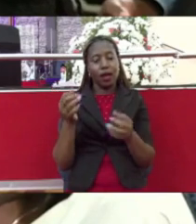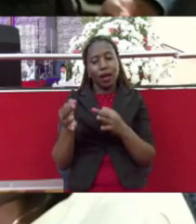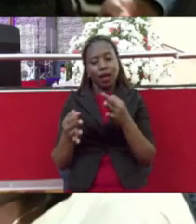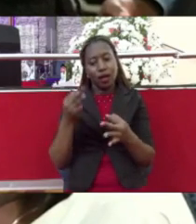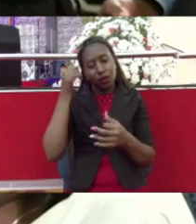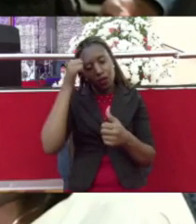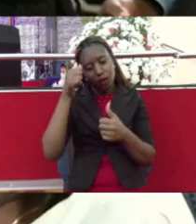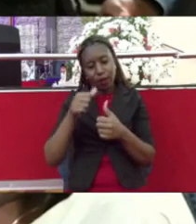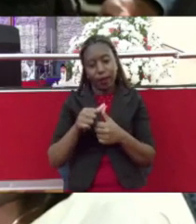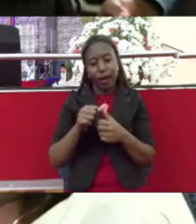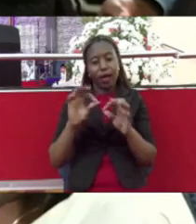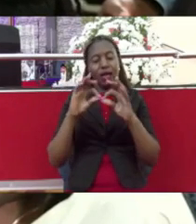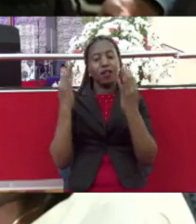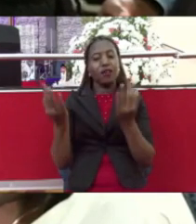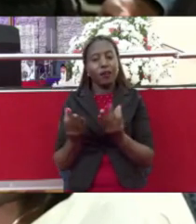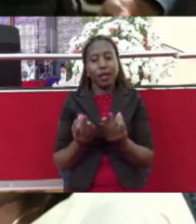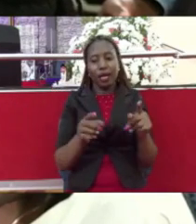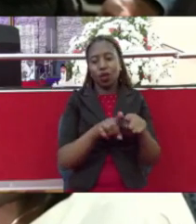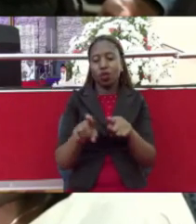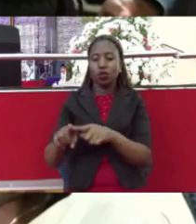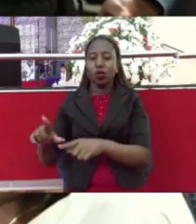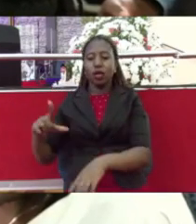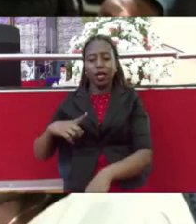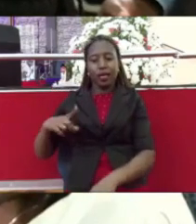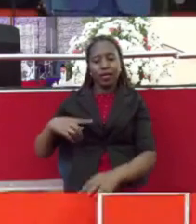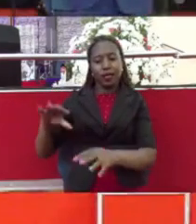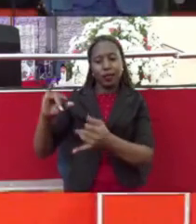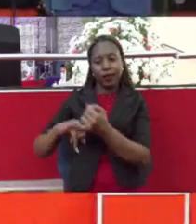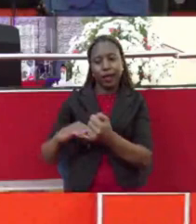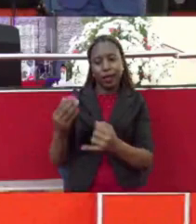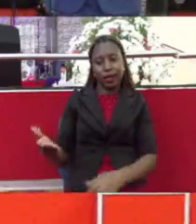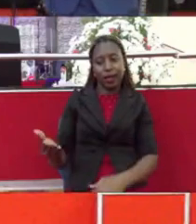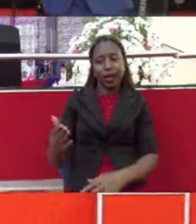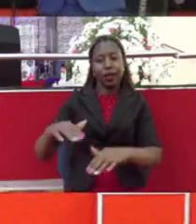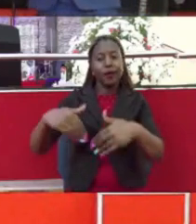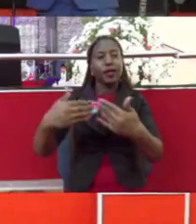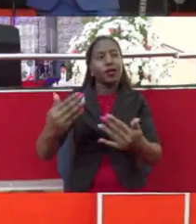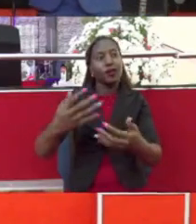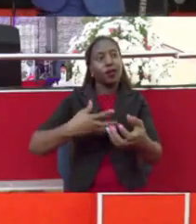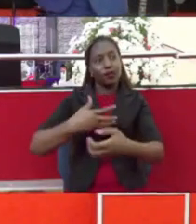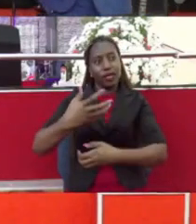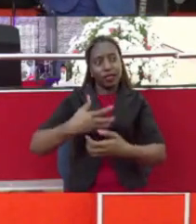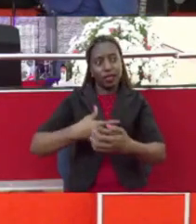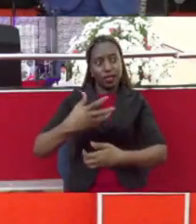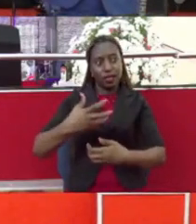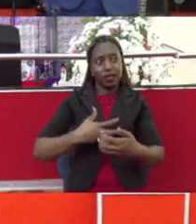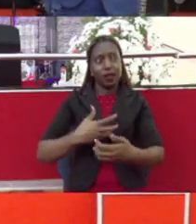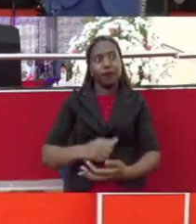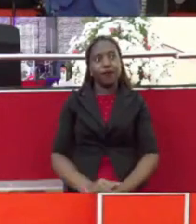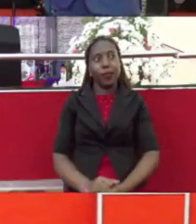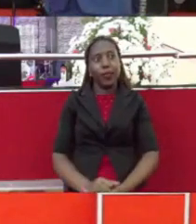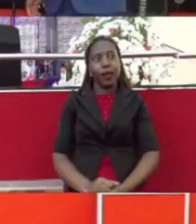though the girls who have been married, they have been given businesses. Huyu ni mtu ambaye ako na uwezo hata wale ambao wameolewa wasichana